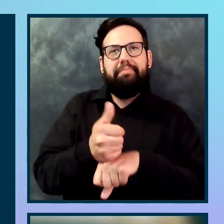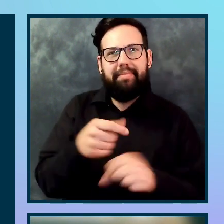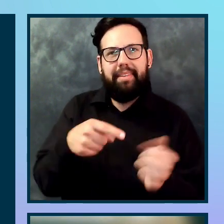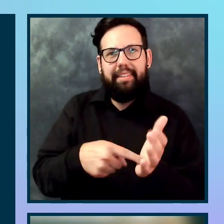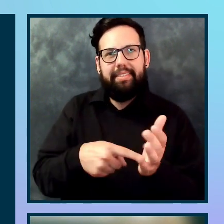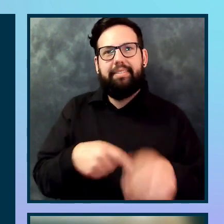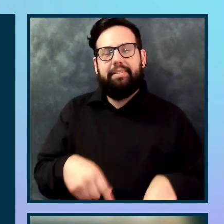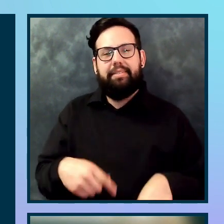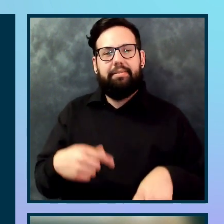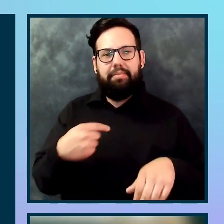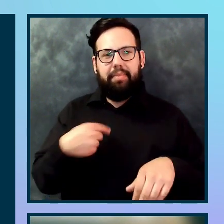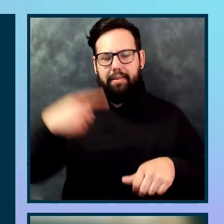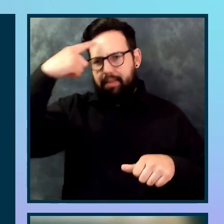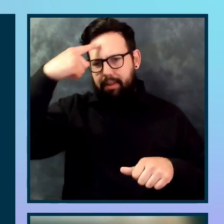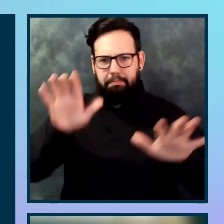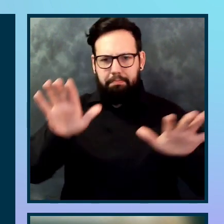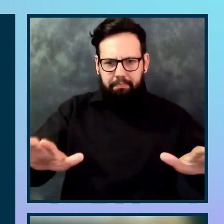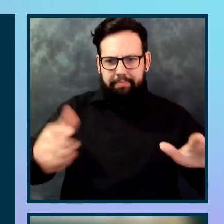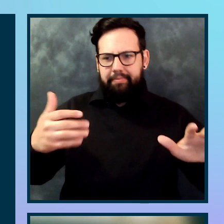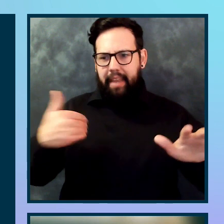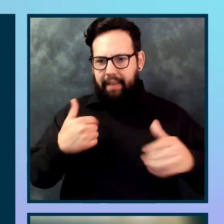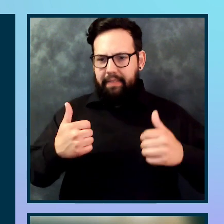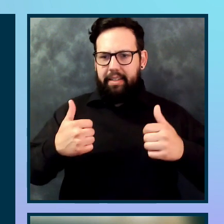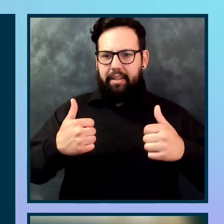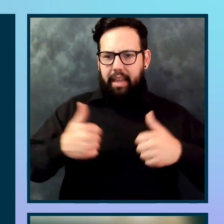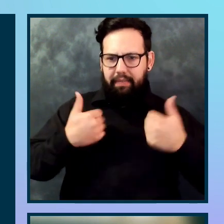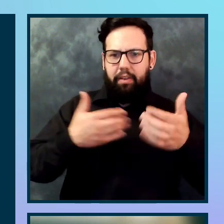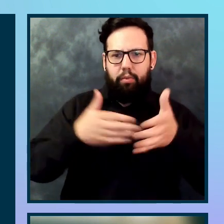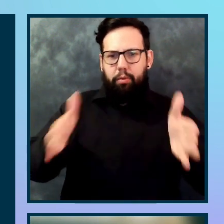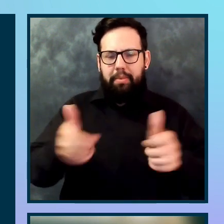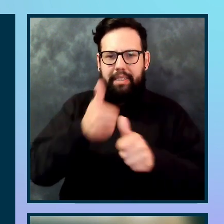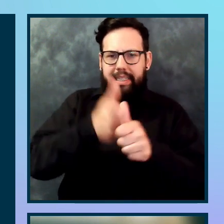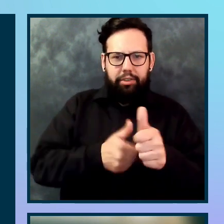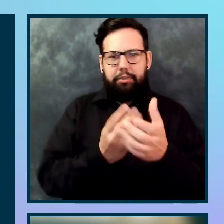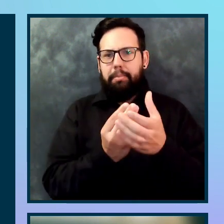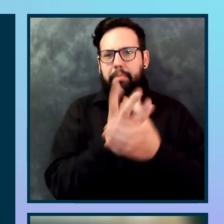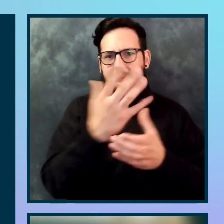room heading. Each room in our Plantiverse has a heading, and it'll have